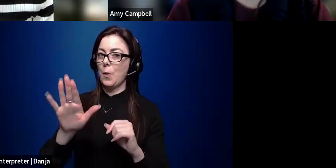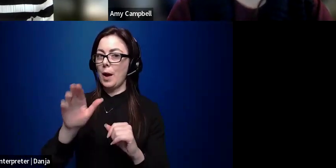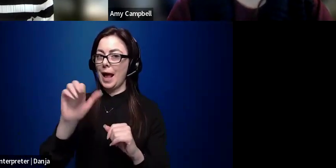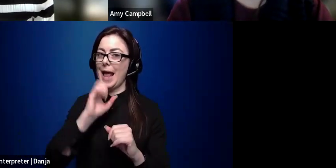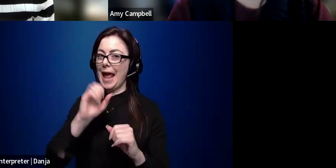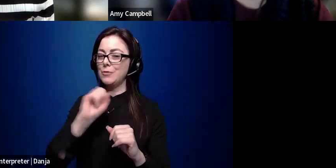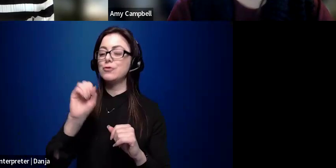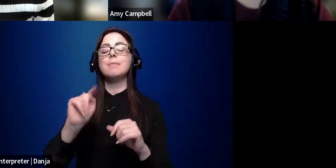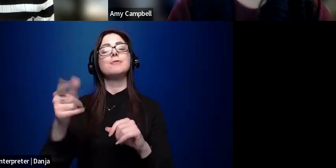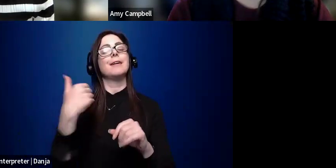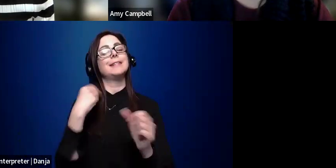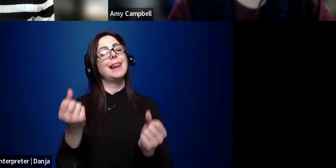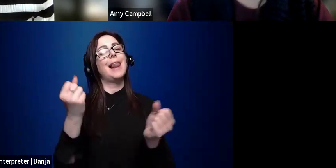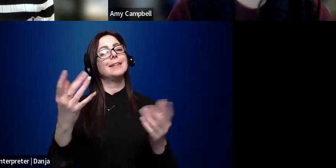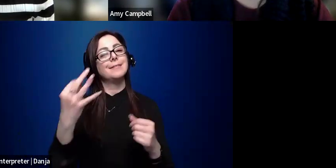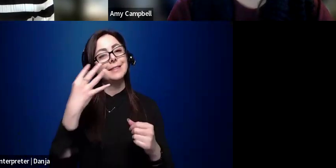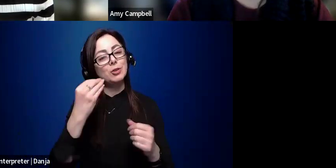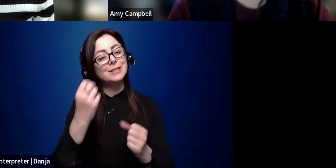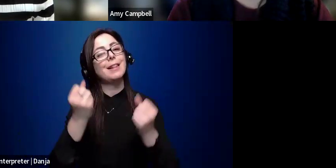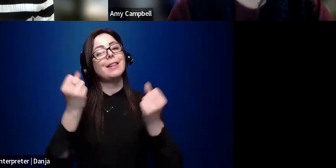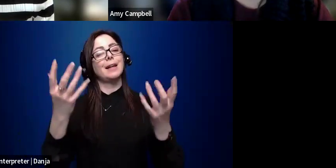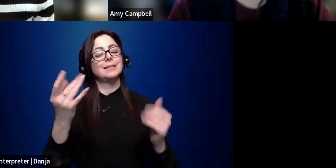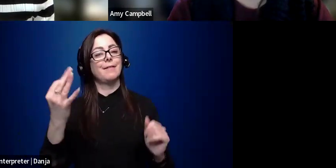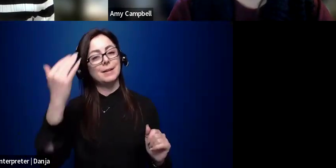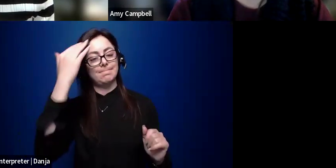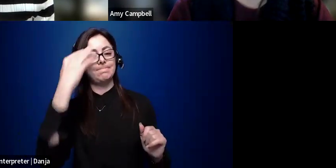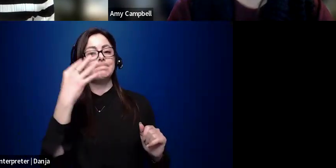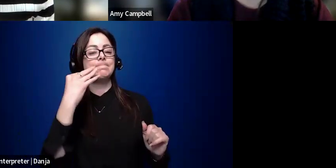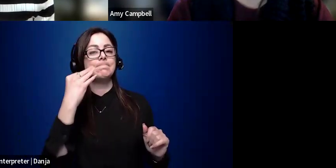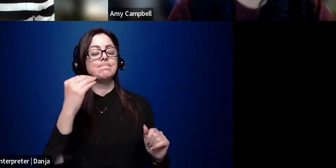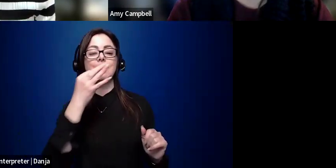and expertise. So I'm just here